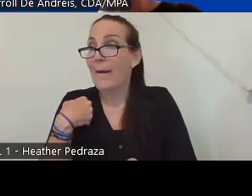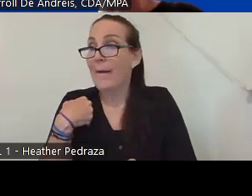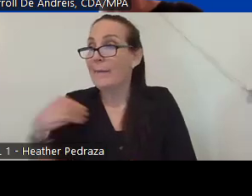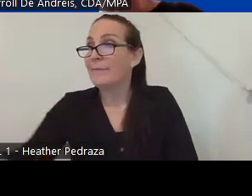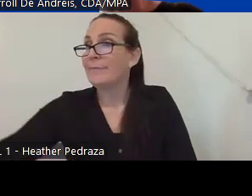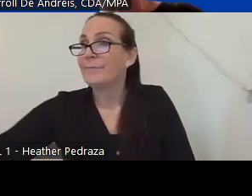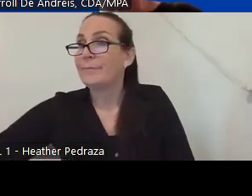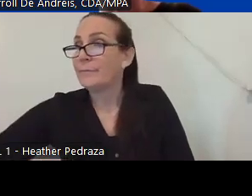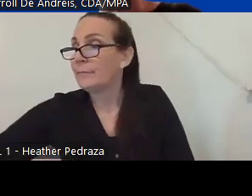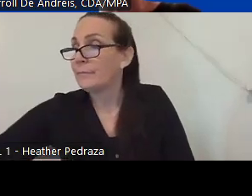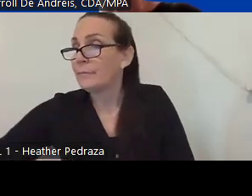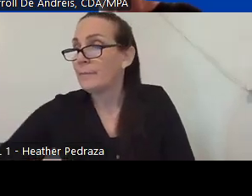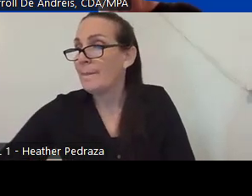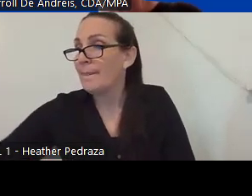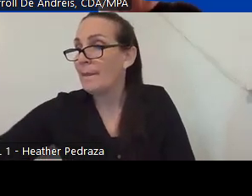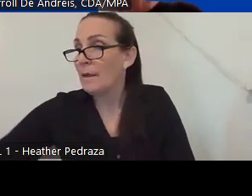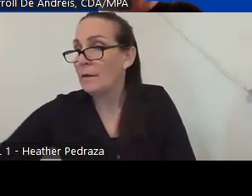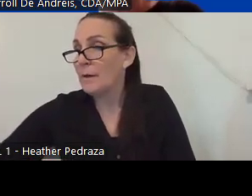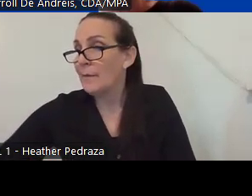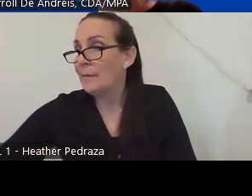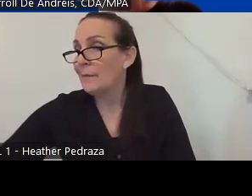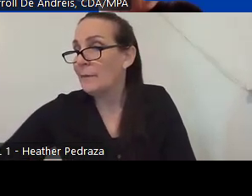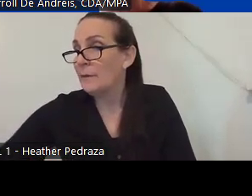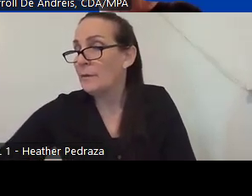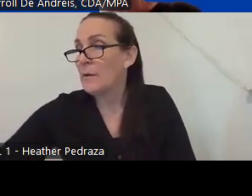and have our engage email address?